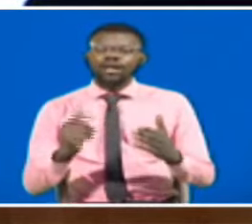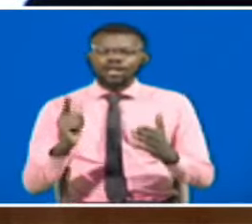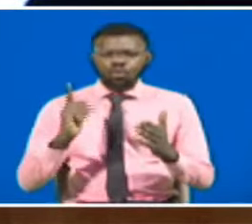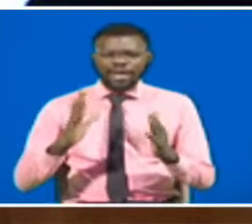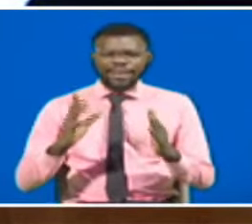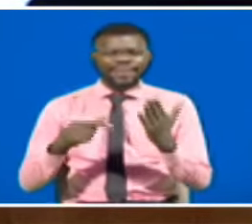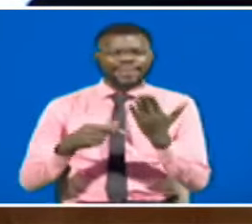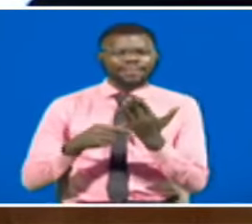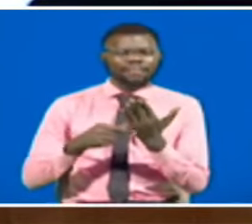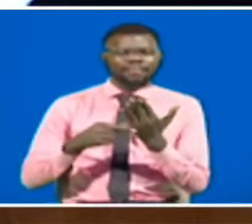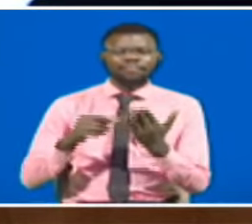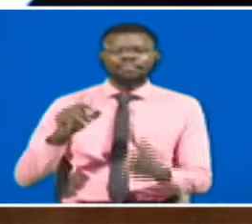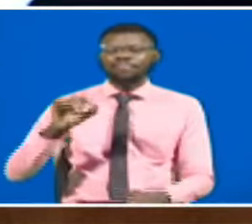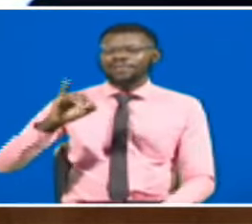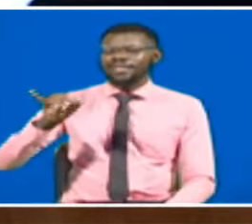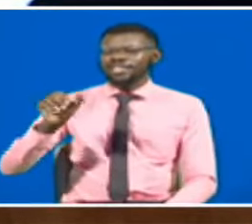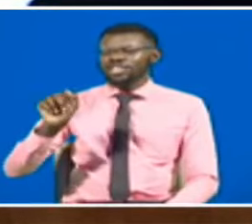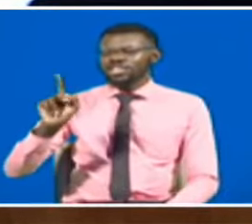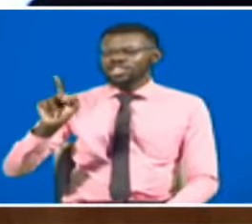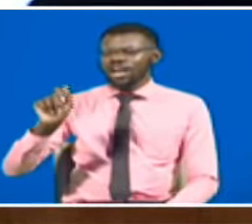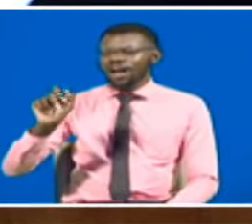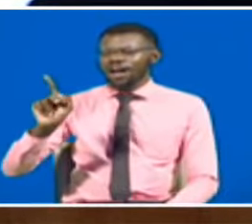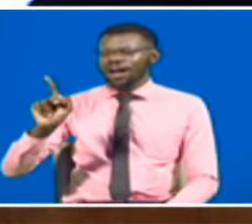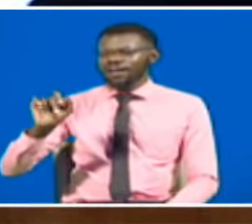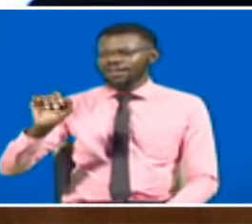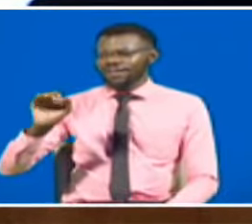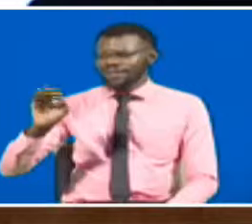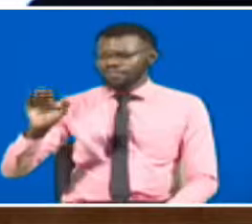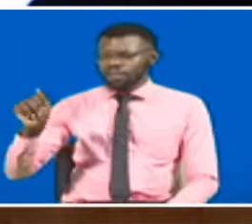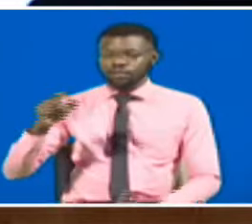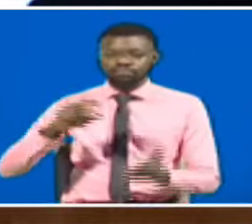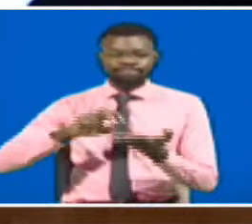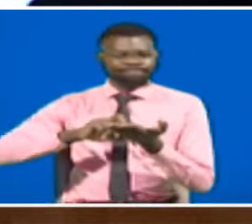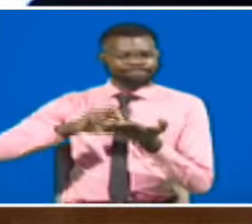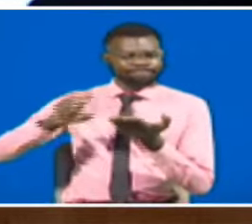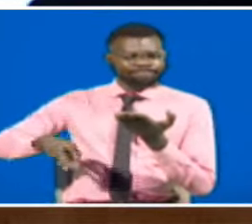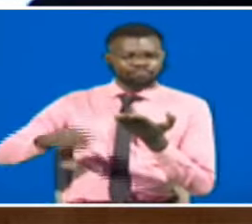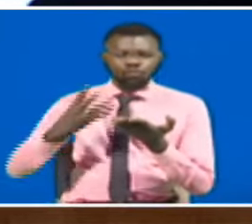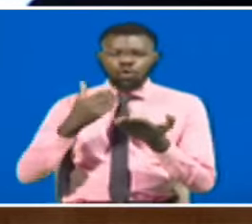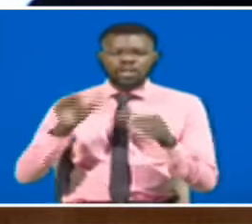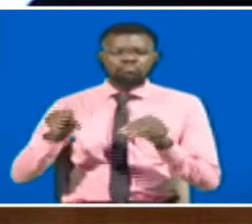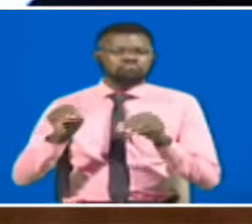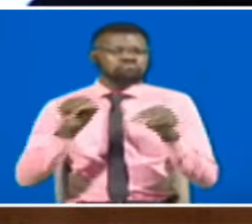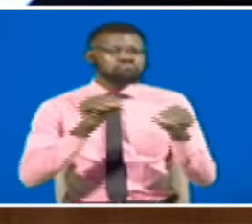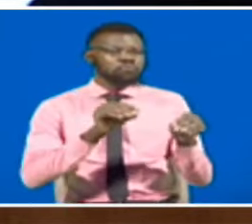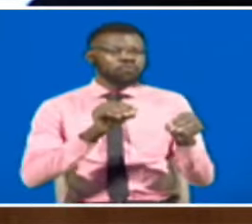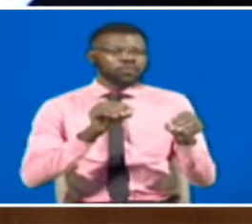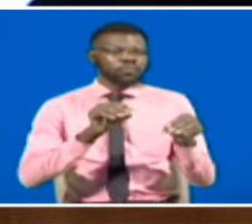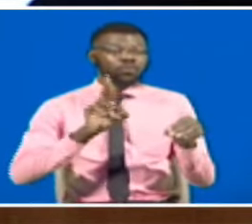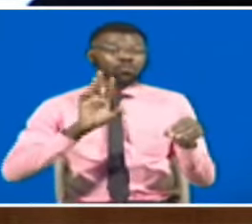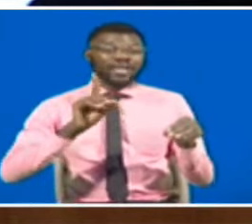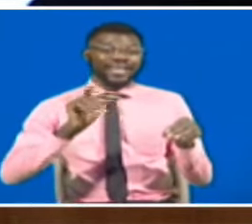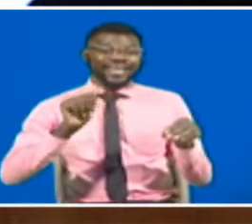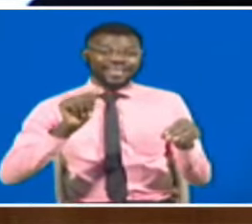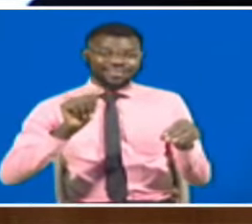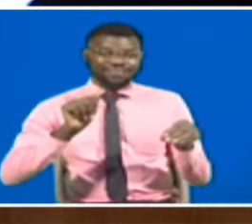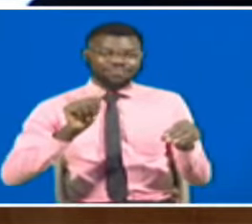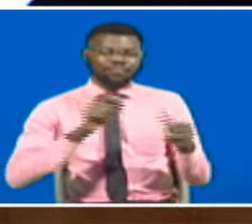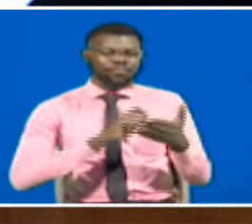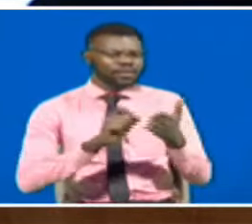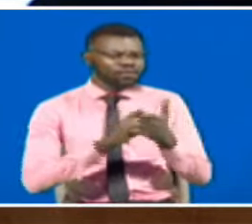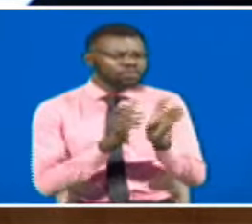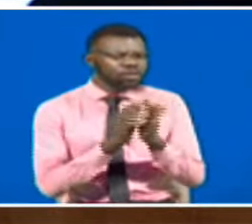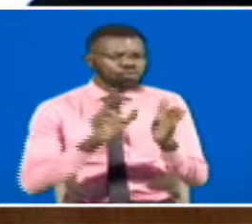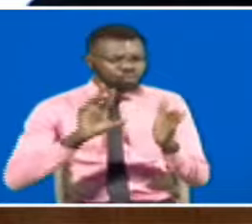has formally ditched ODM for the ruling UDA. Jakakimba was received at the UDA headquarters by the party secretary general